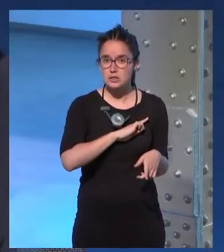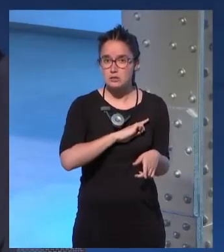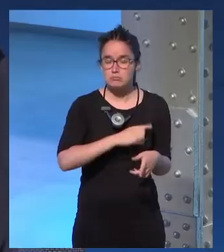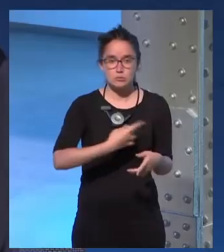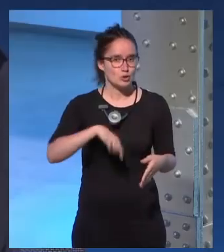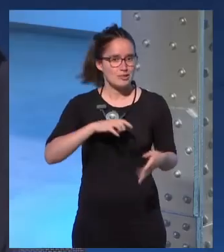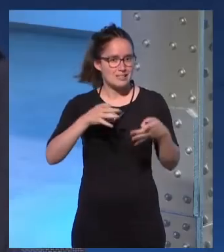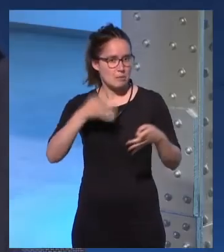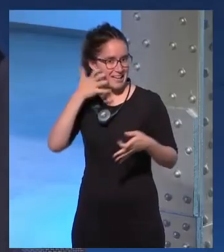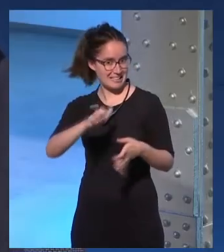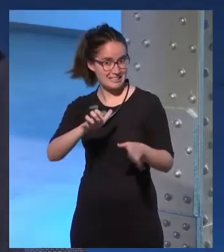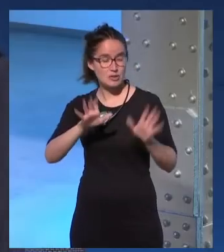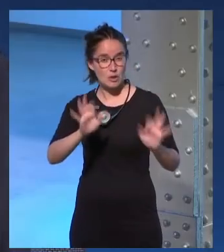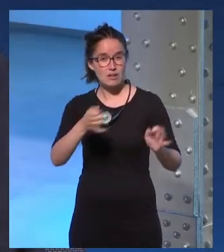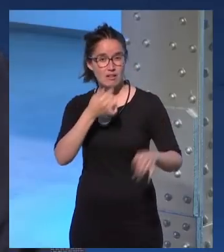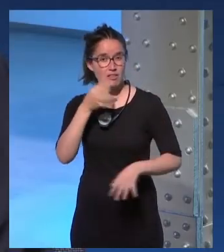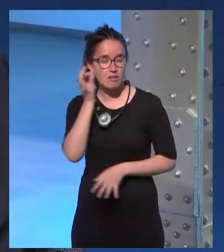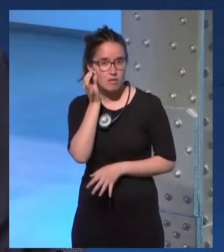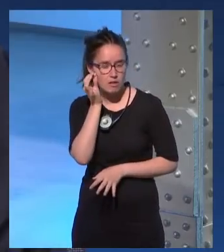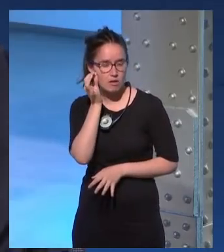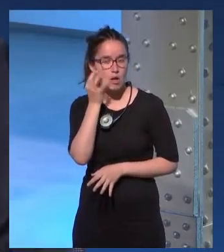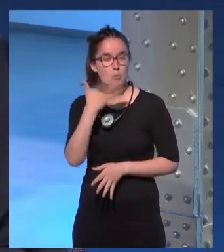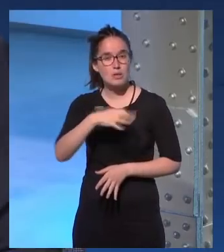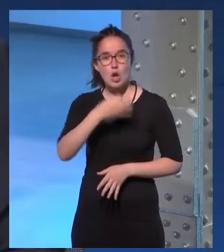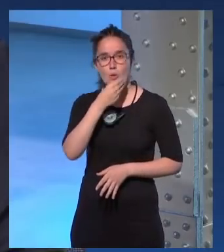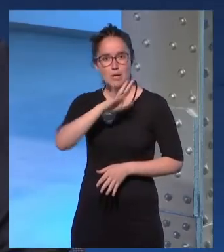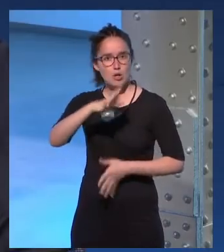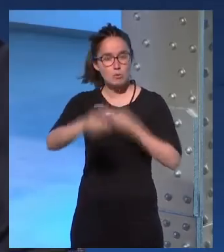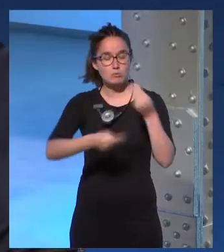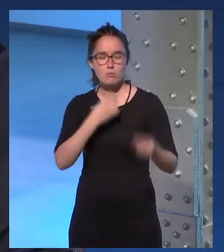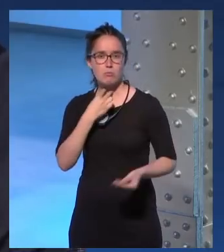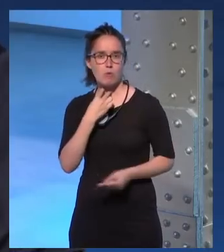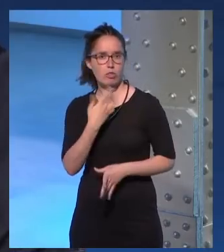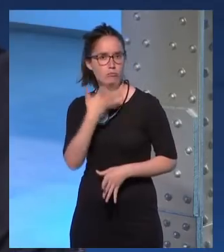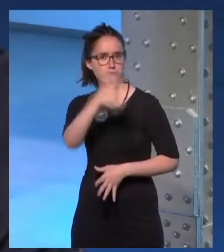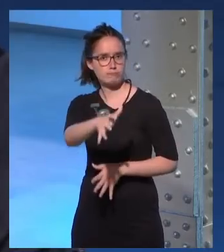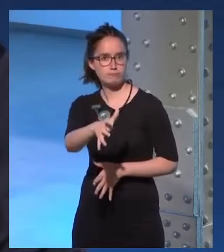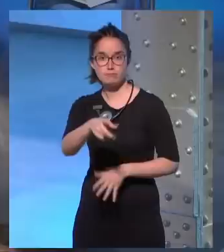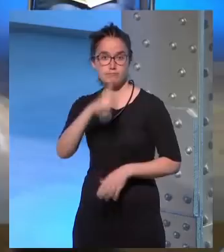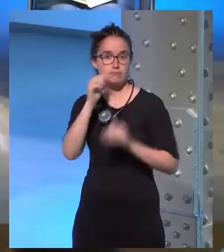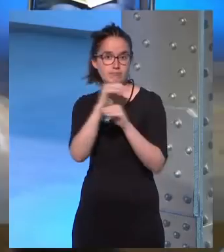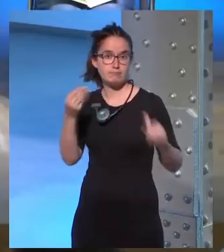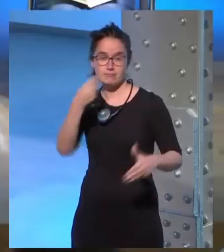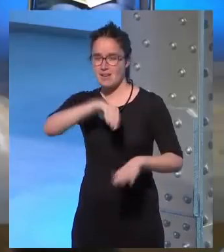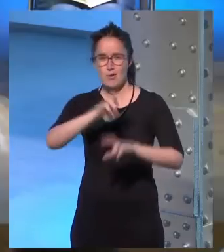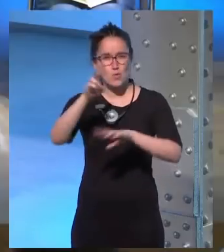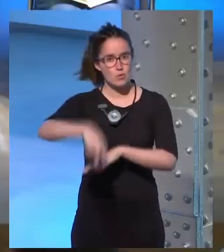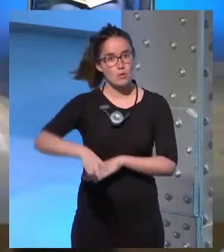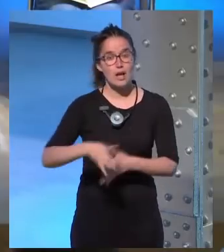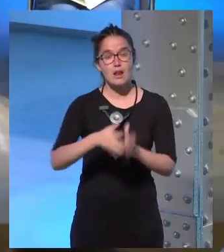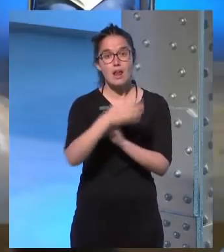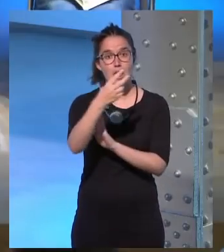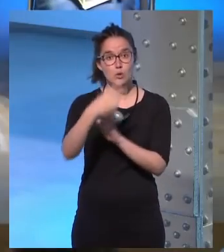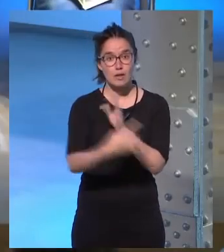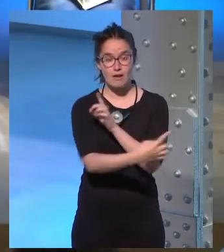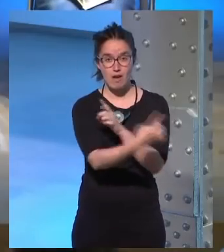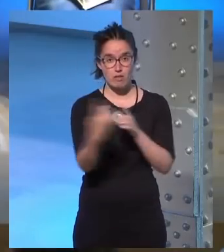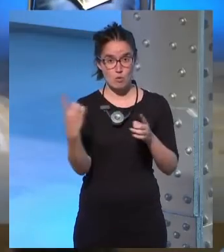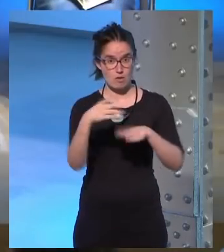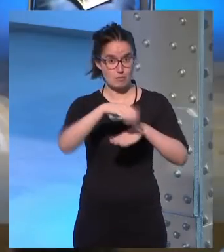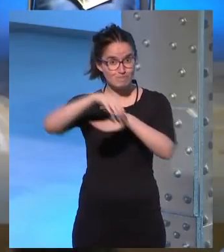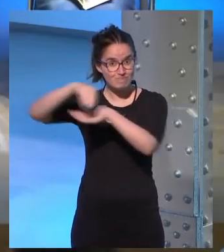was directed at us, we have always been there, and she claims that the best thing that we can do is to speak